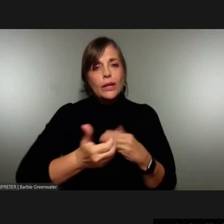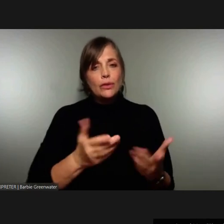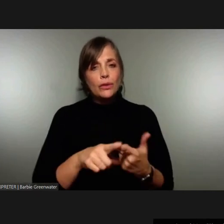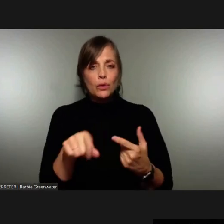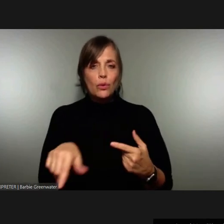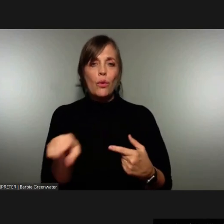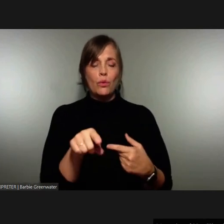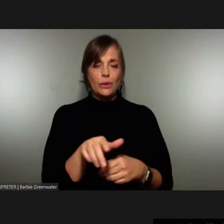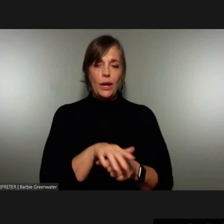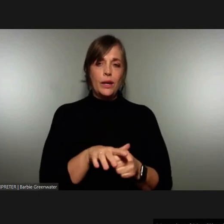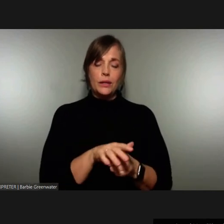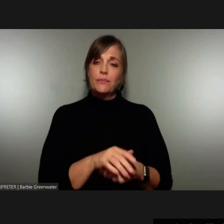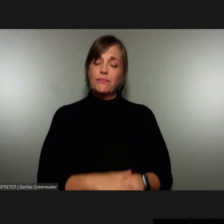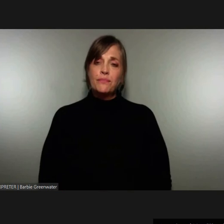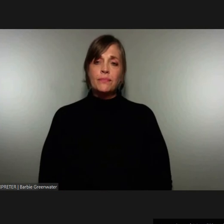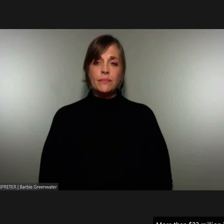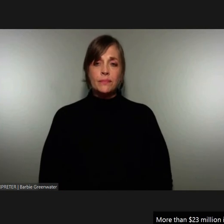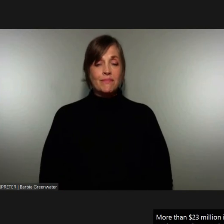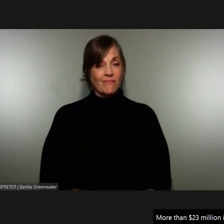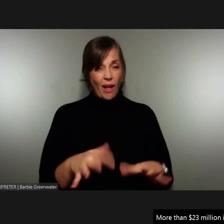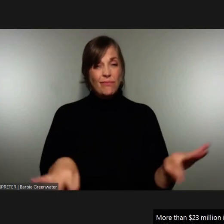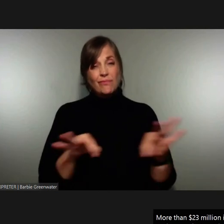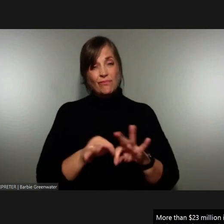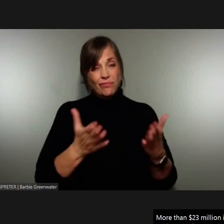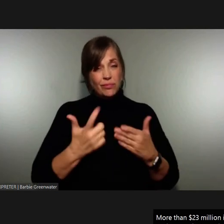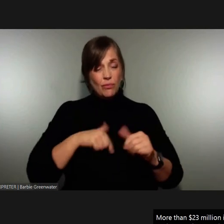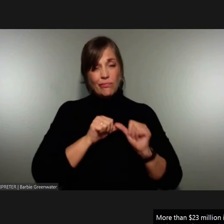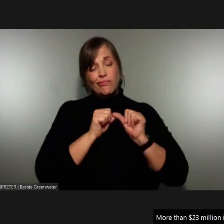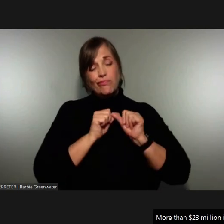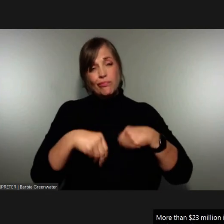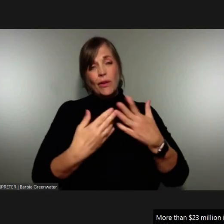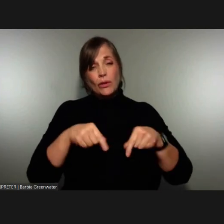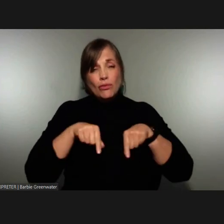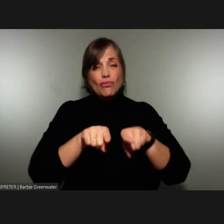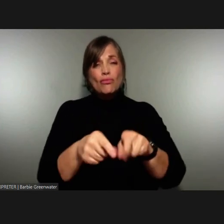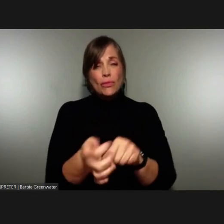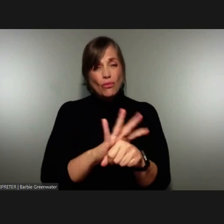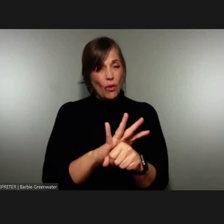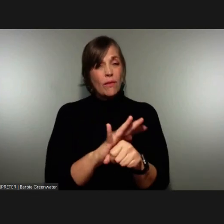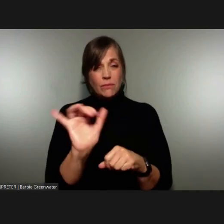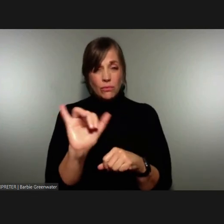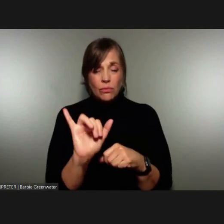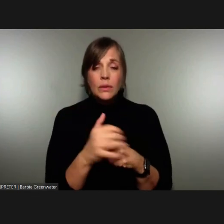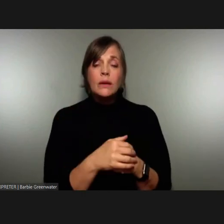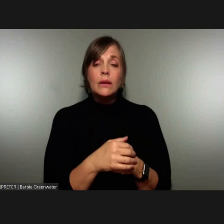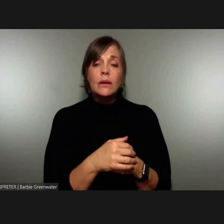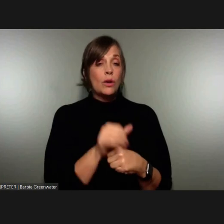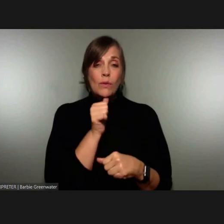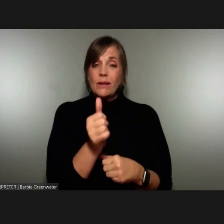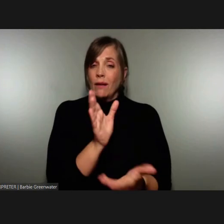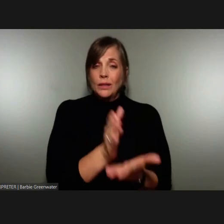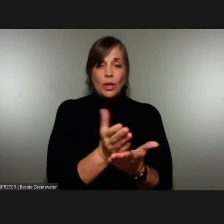of course, we cannot forget the vital services we've continued to provide during the entire COVID pandemic, not stopping service